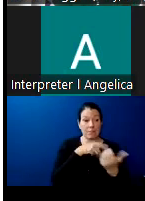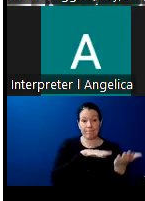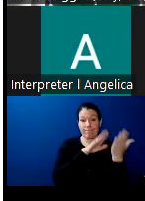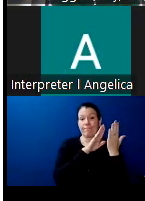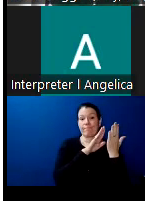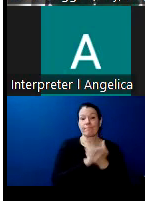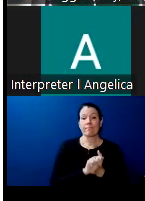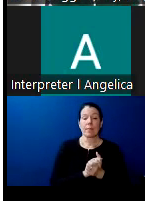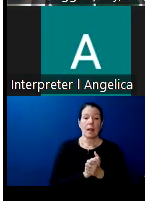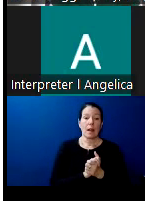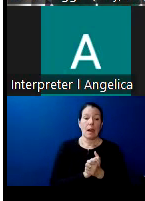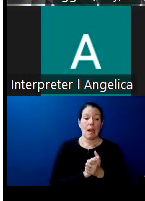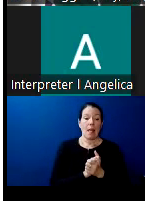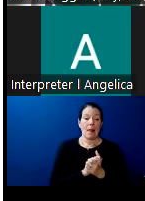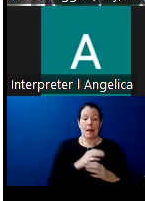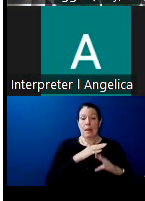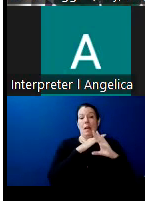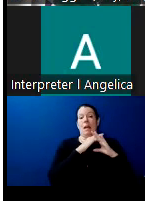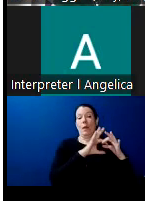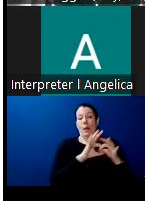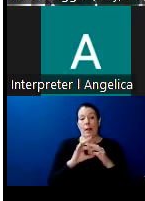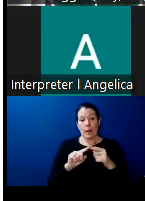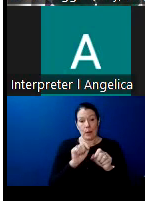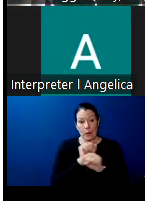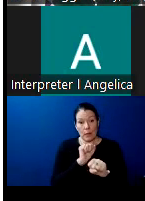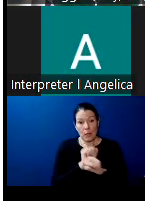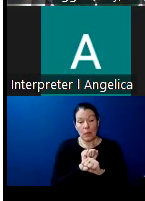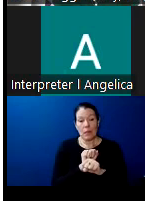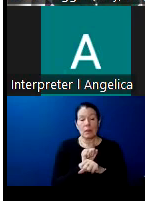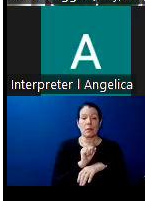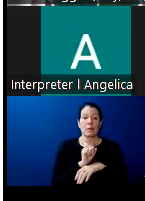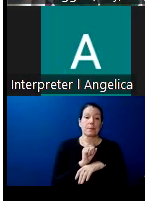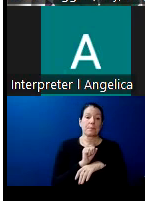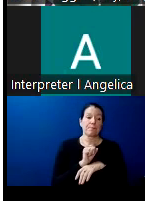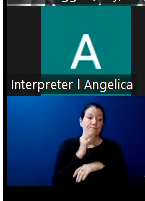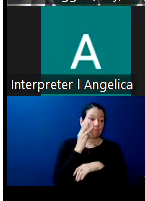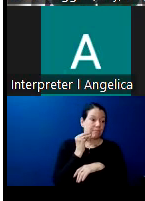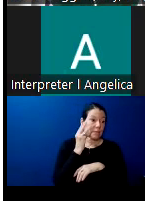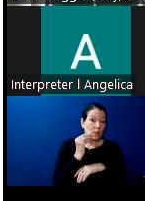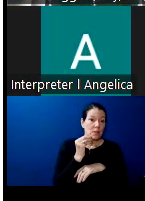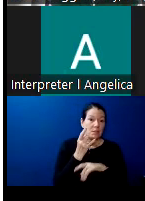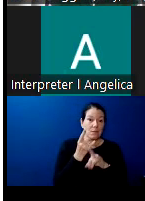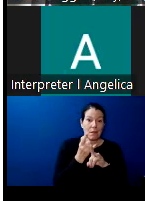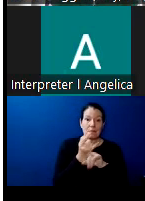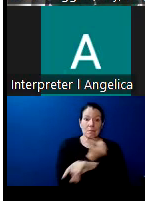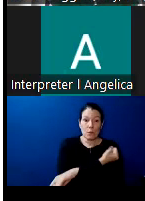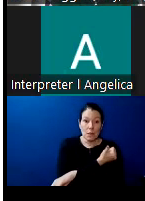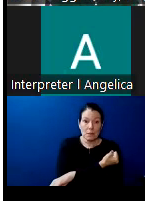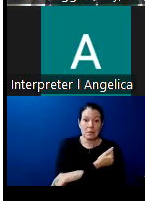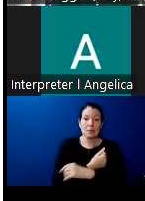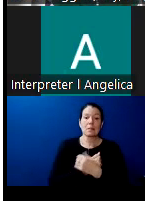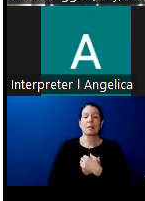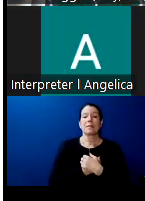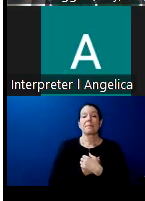facing, obstacles relating to employment or experiences with substance abuse,